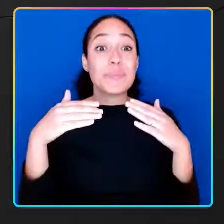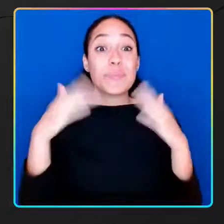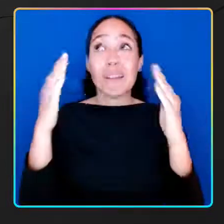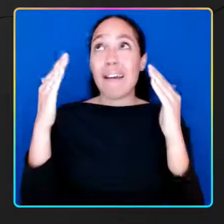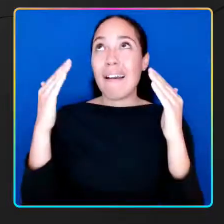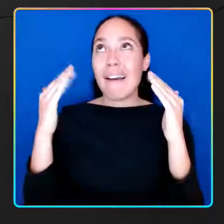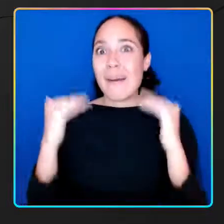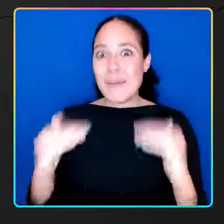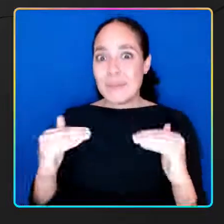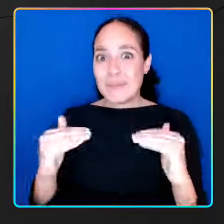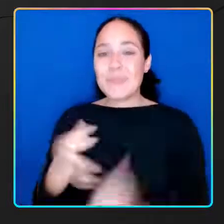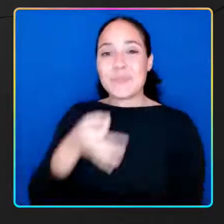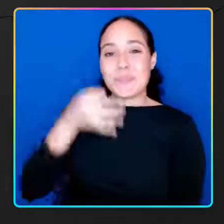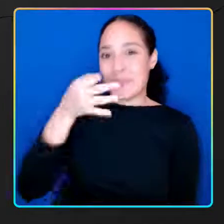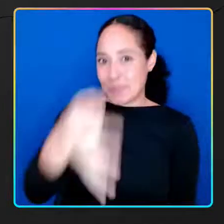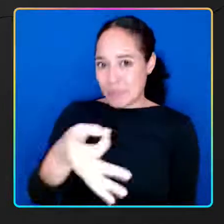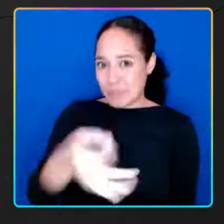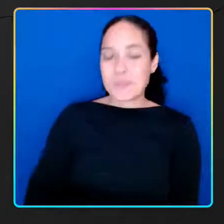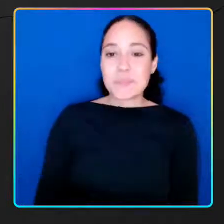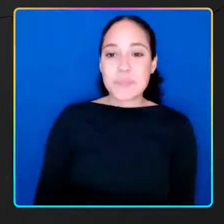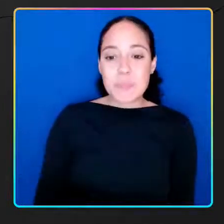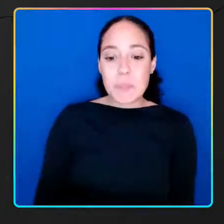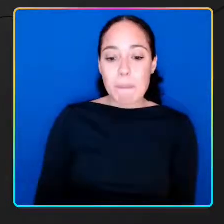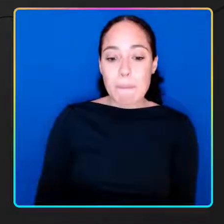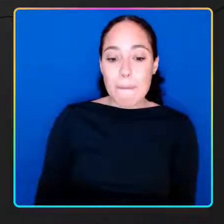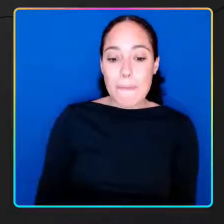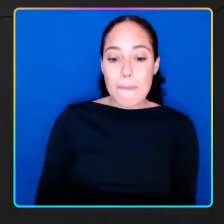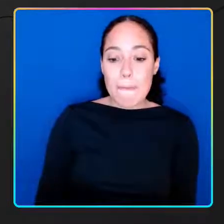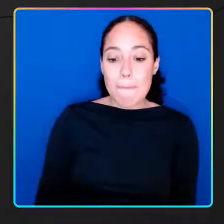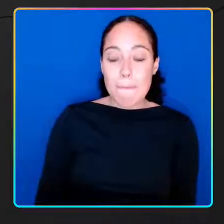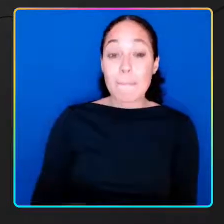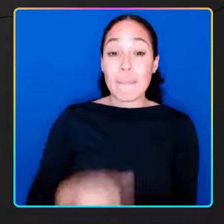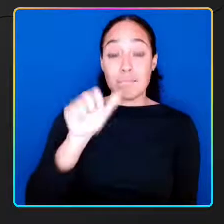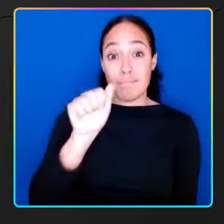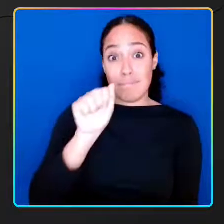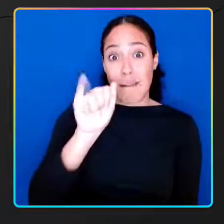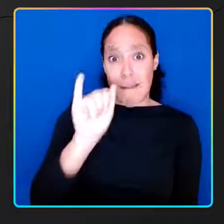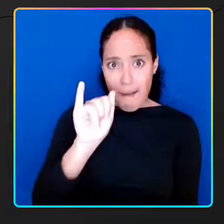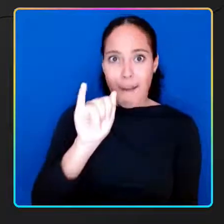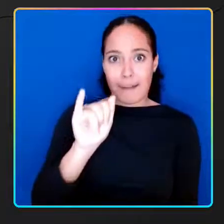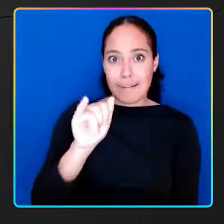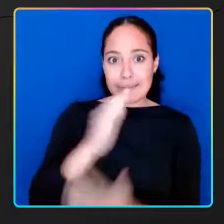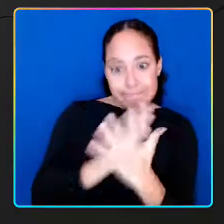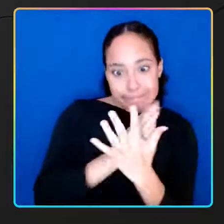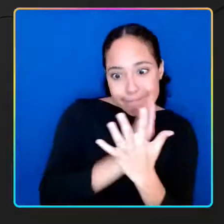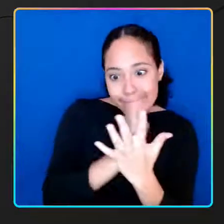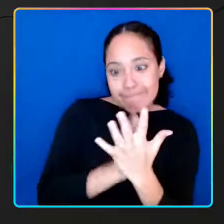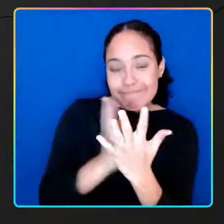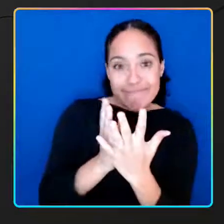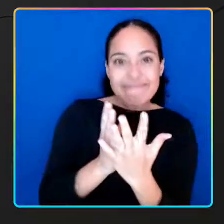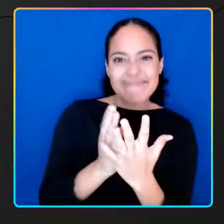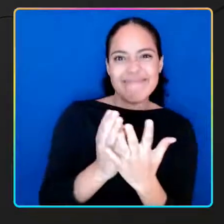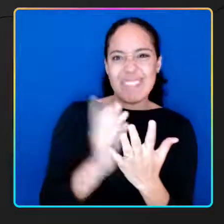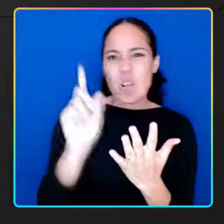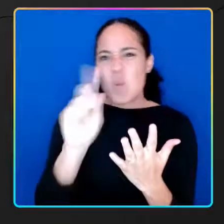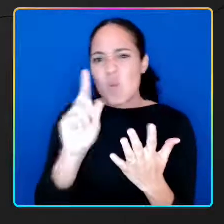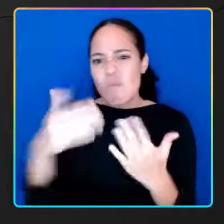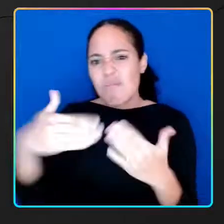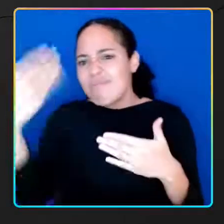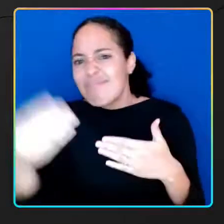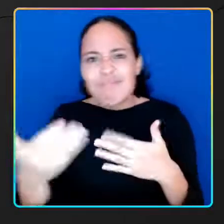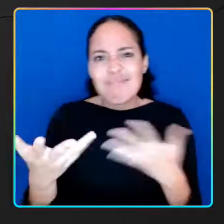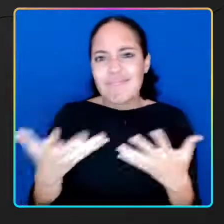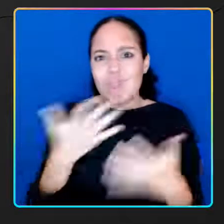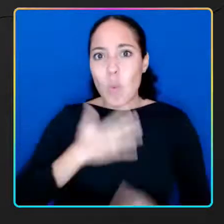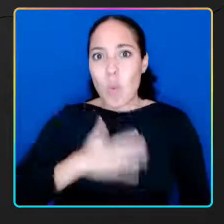On to question number 5. So, what area of AI is on your list to skill up on next? I've